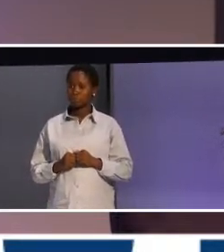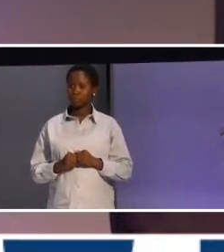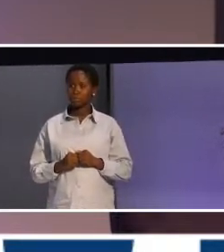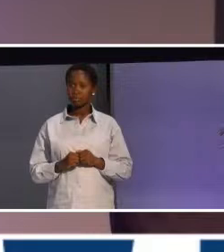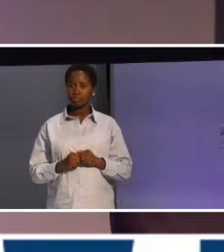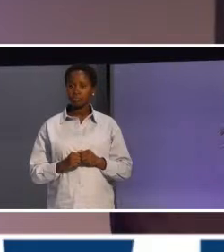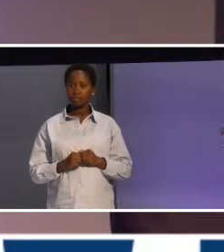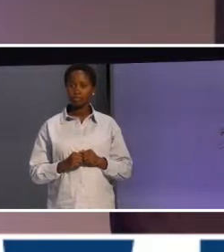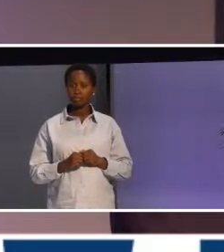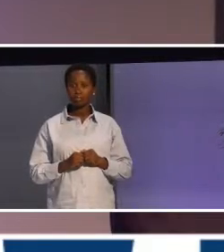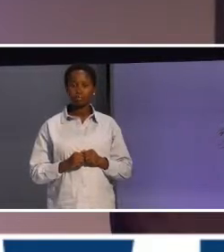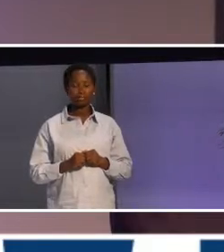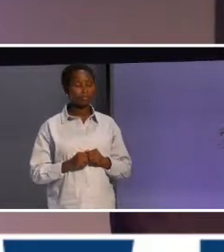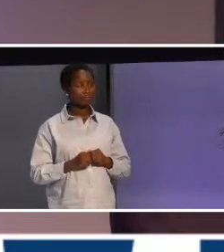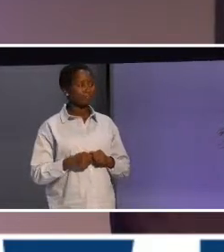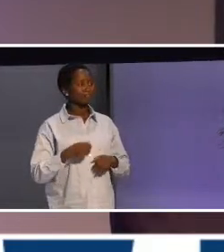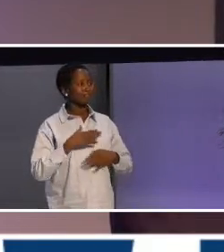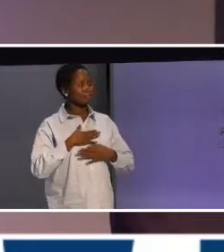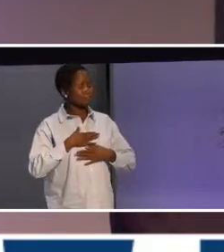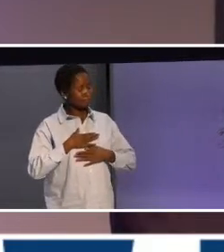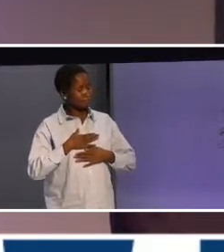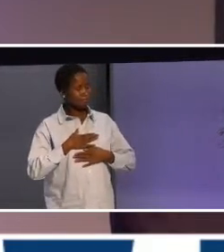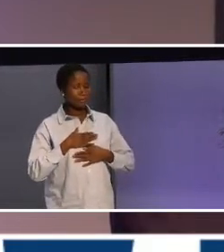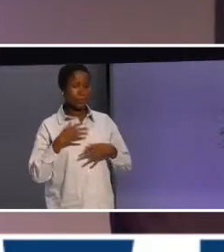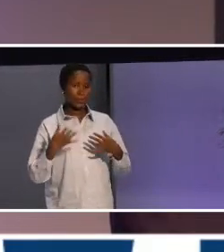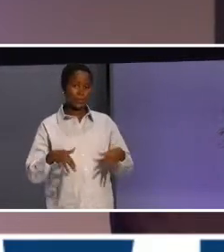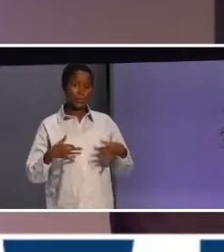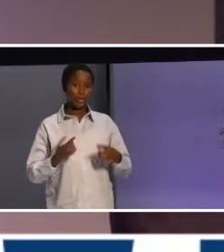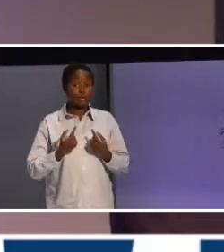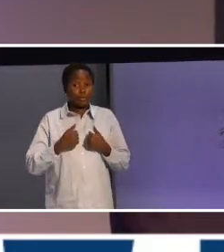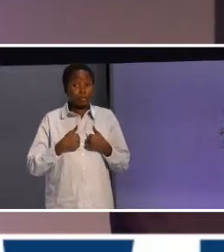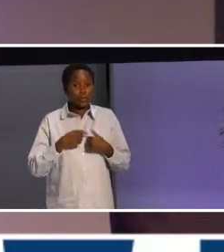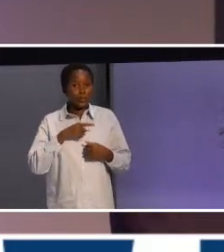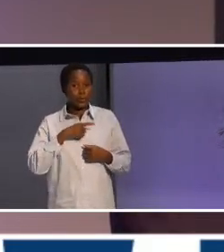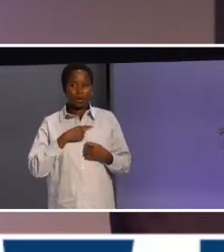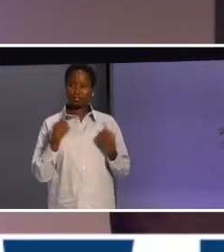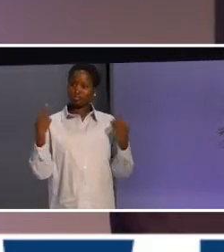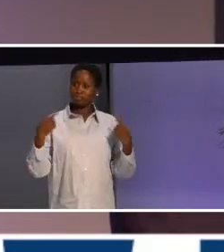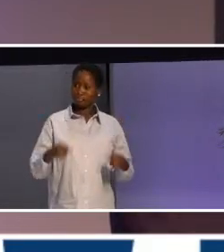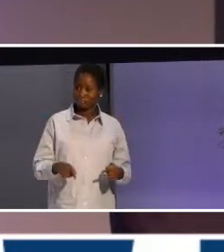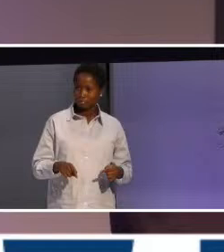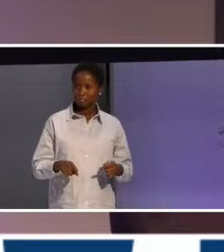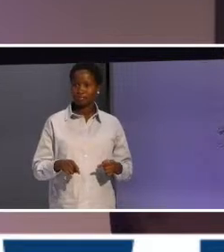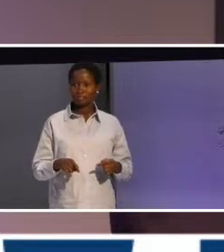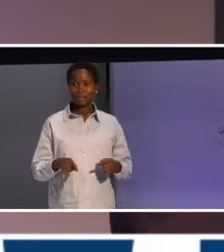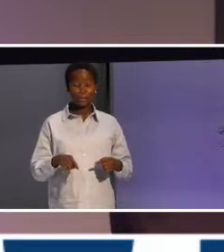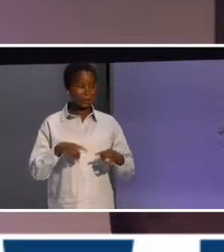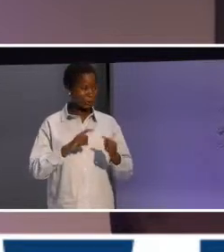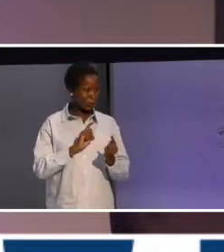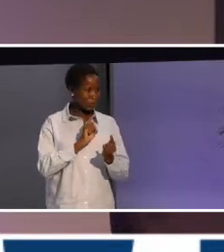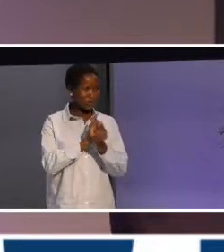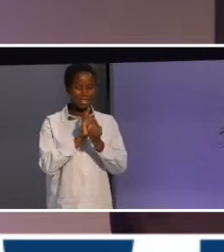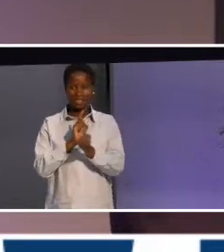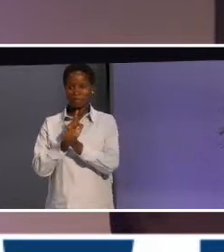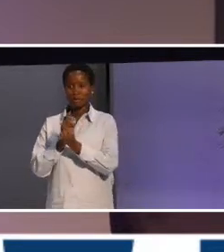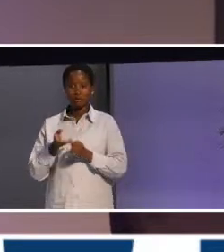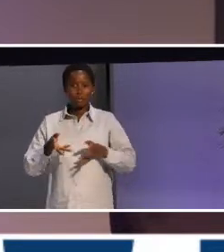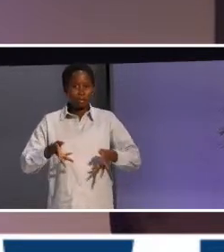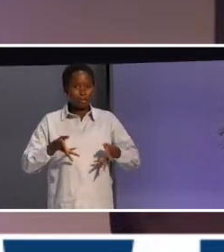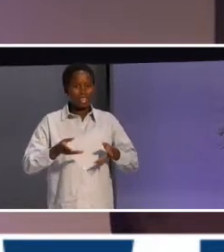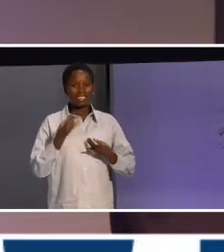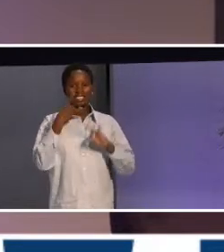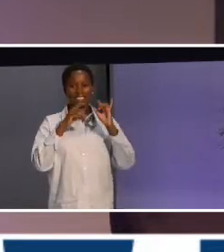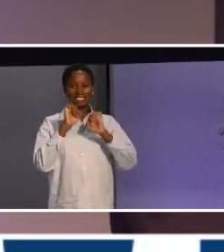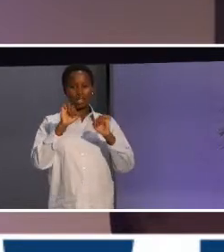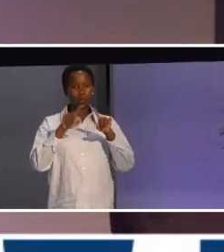It's a matter of great privilege and honor for me to join you all in this magnificent city of Cape Town at the opening ceremony